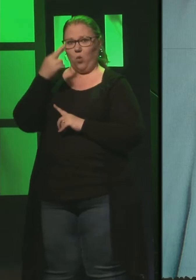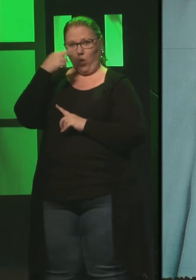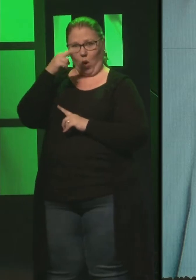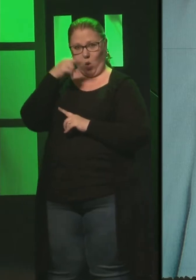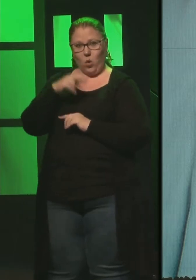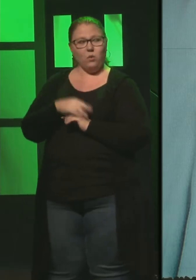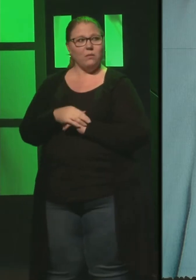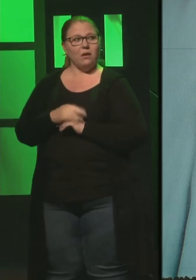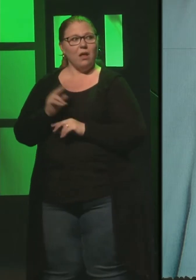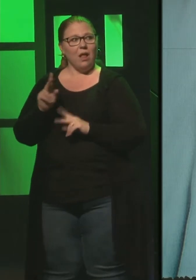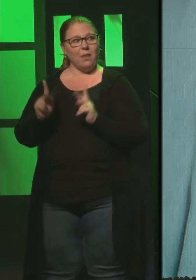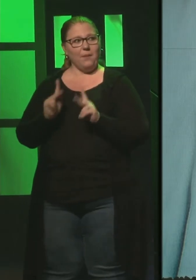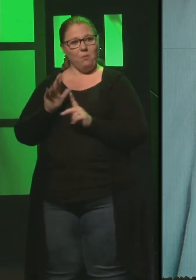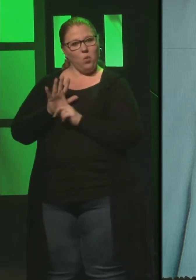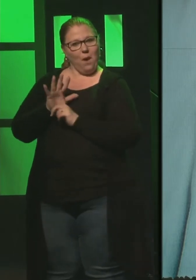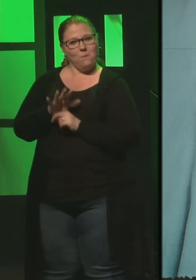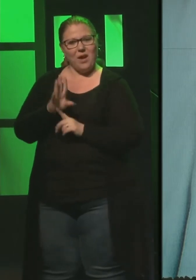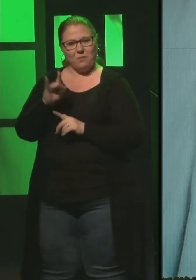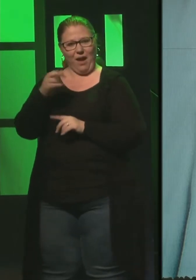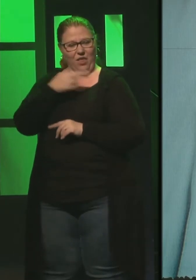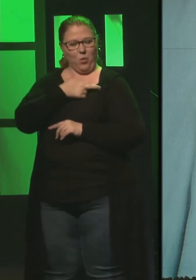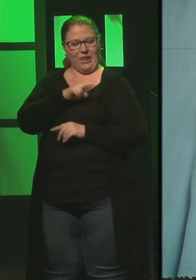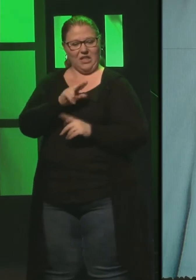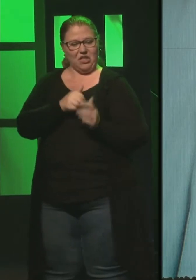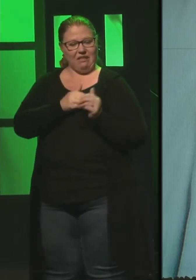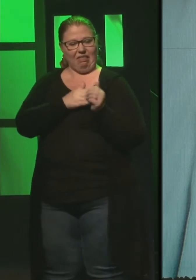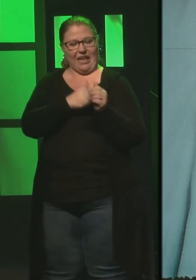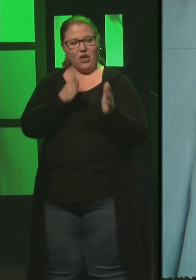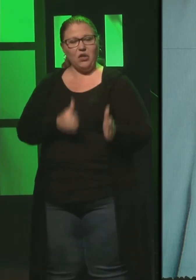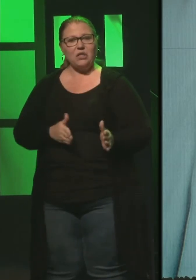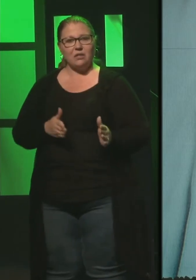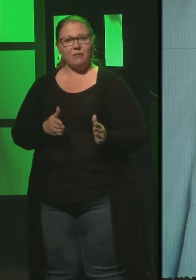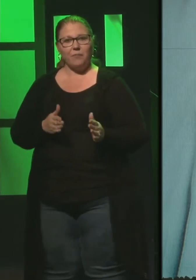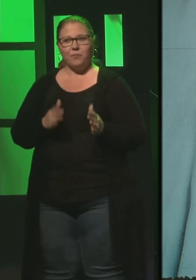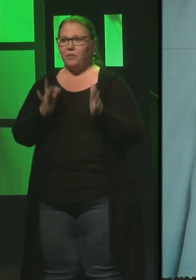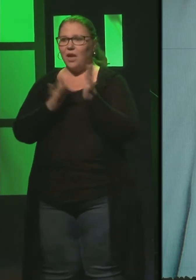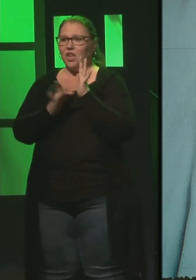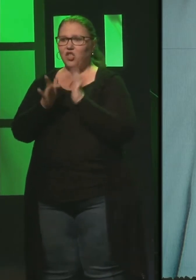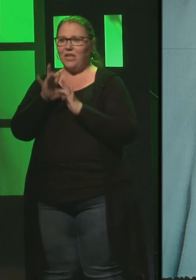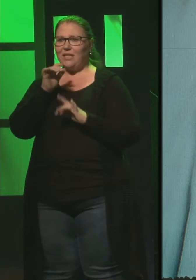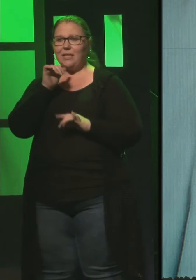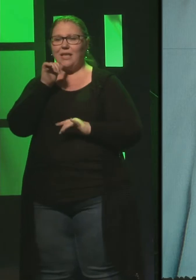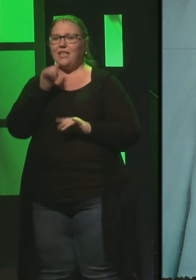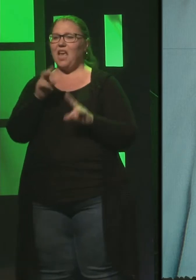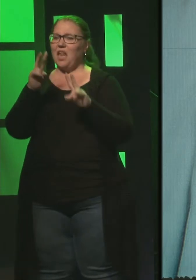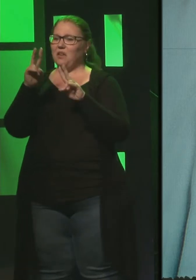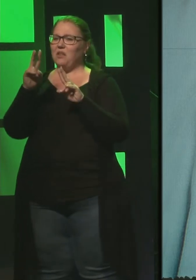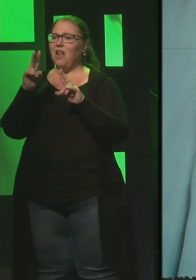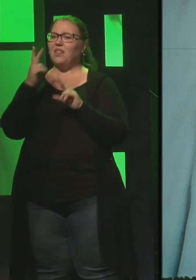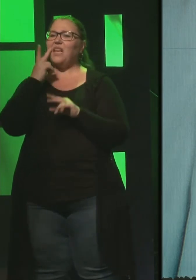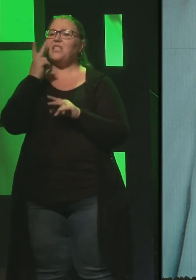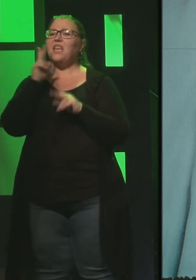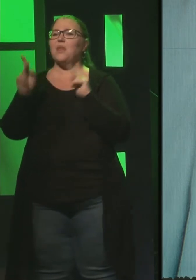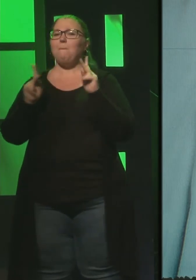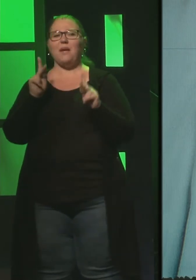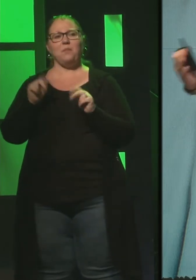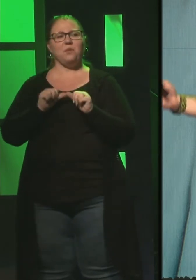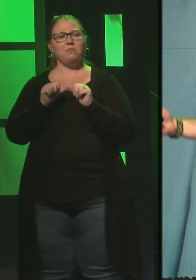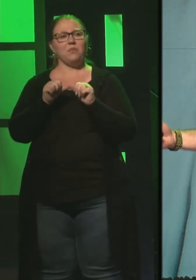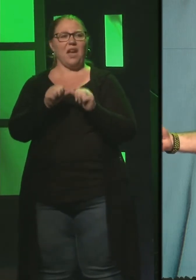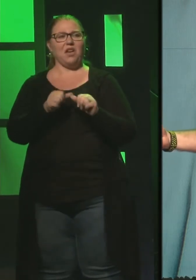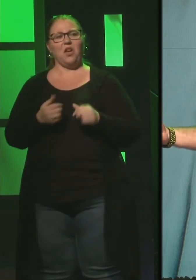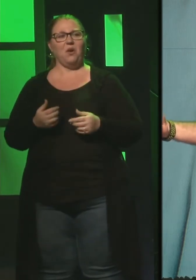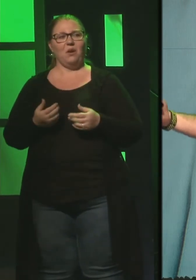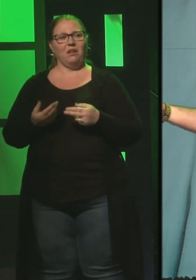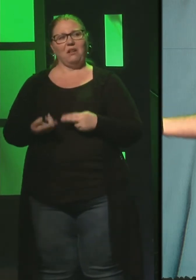These folks were oppressed by their religious leaders. Right? And Jesus didn't look at the people around them that were continuing to build and build and